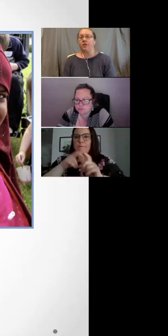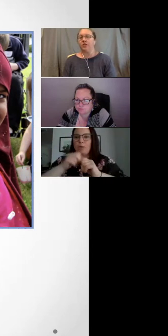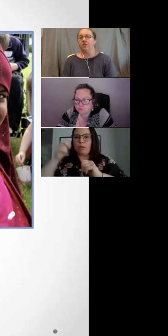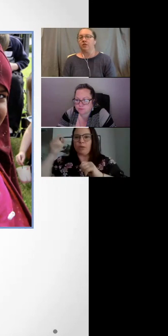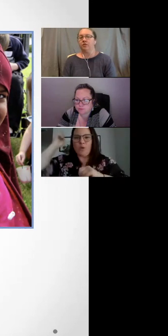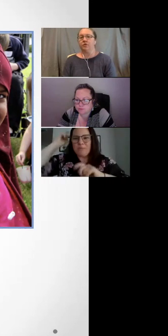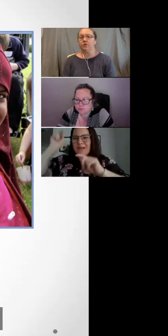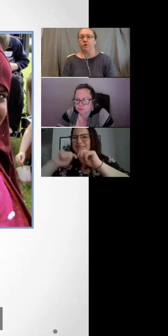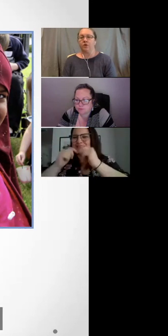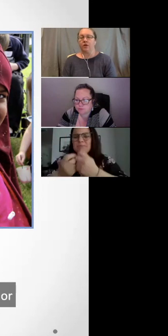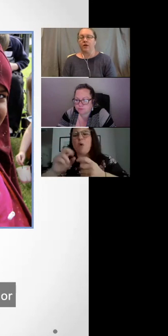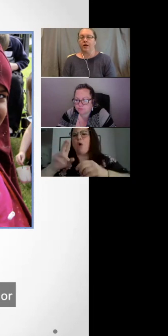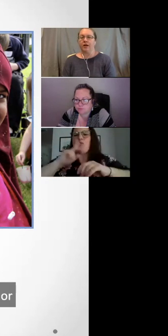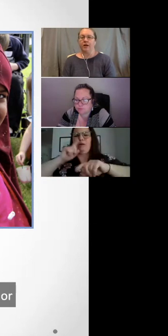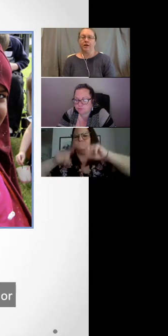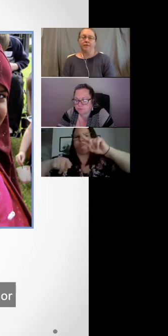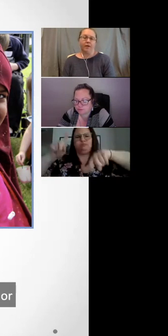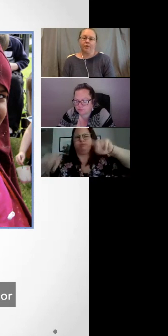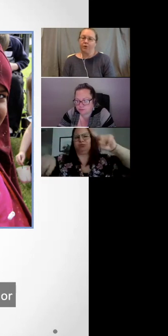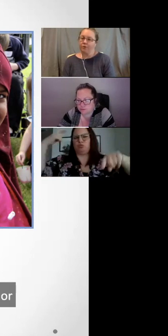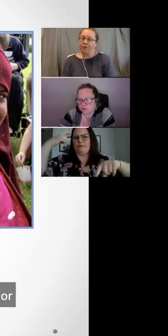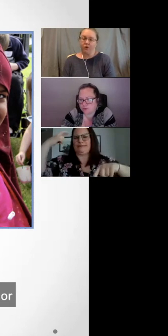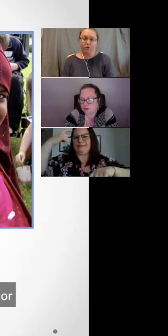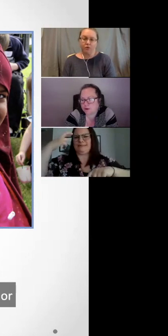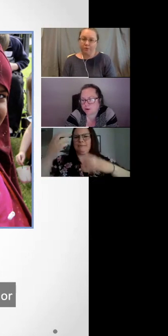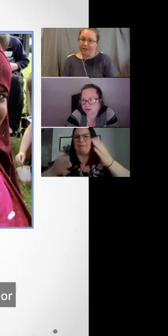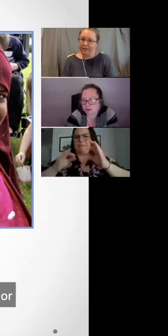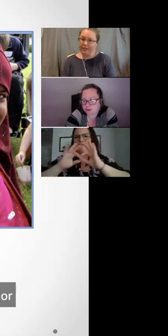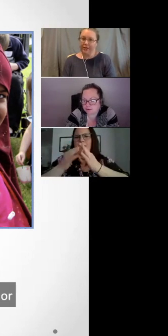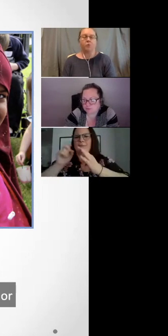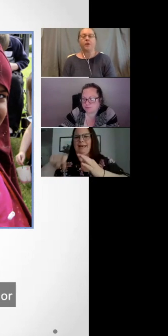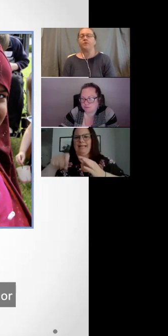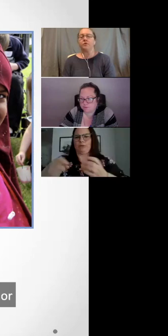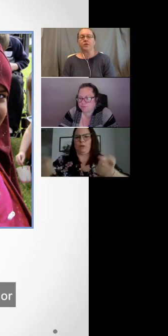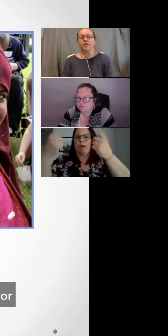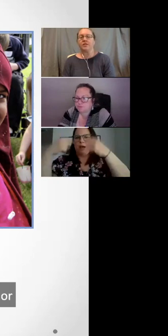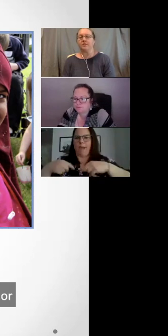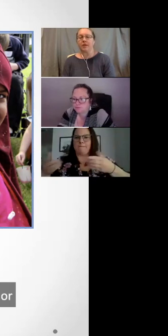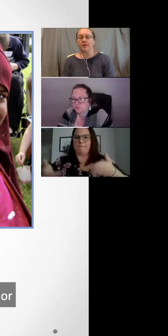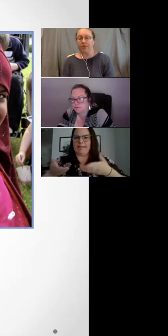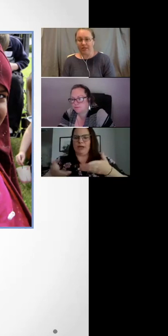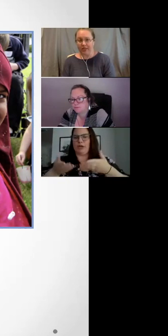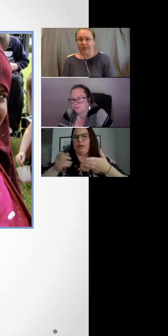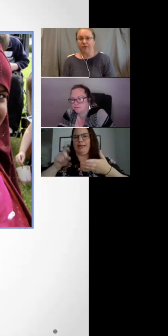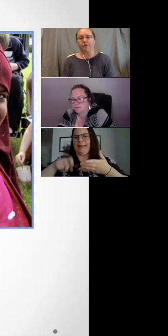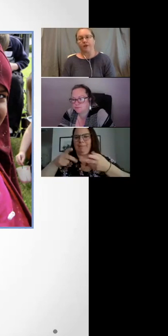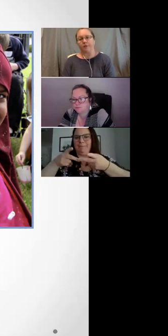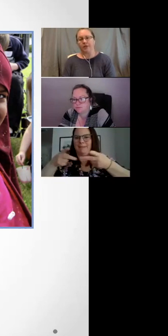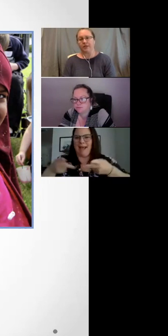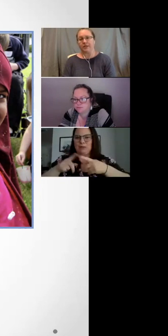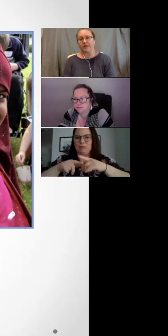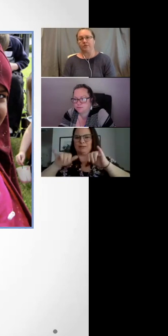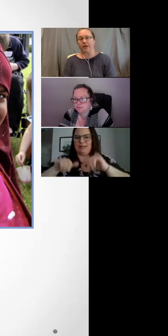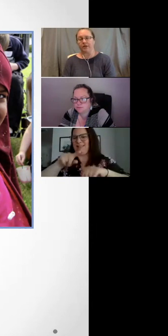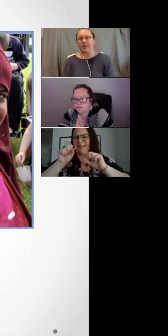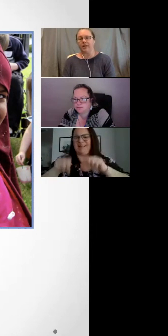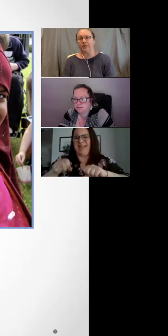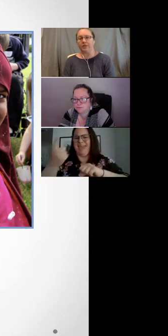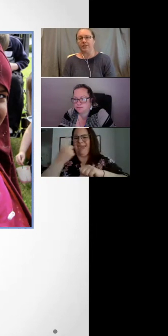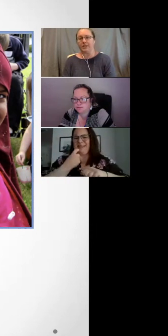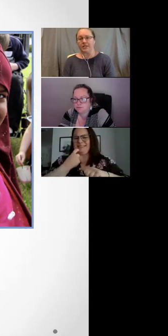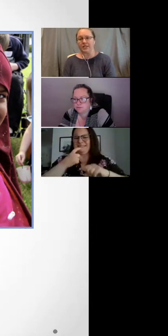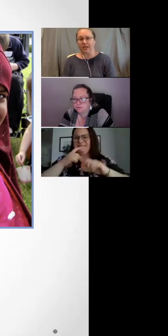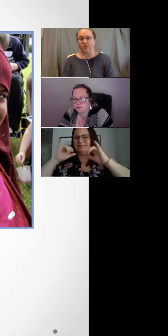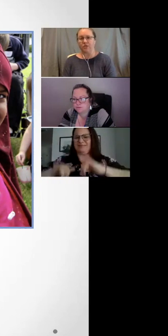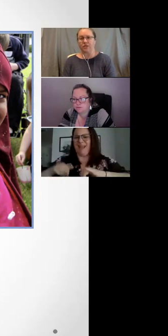down here for an appointment with the cochlear implant team, or whatever the reason may be. If a family needs to come down and they need a